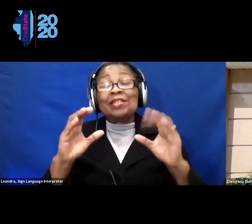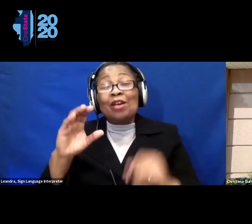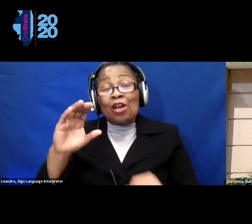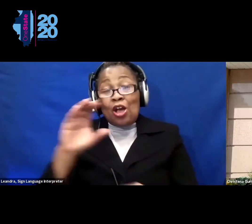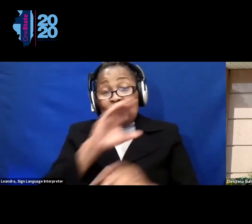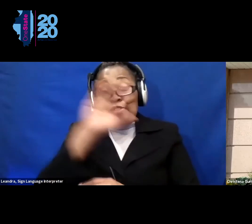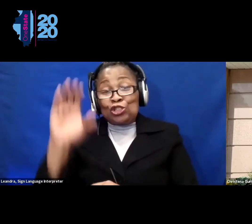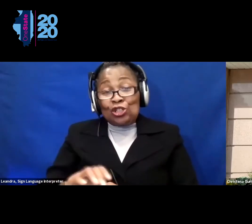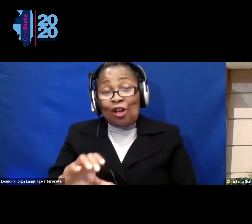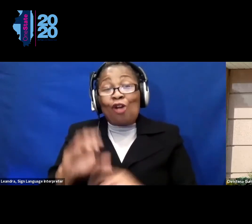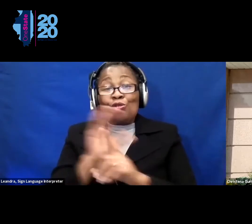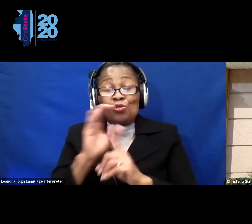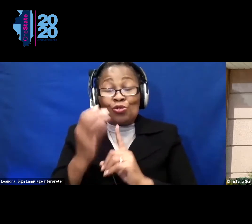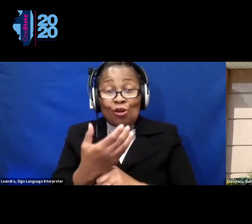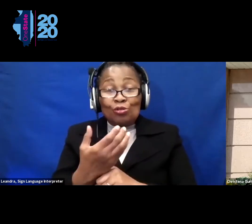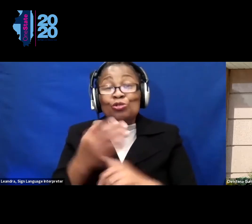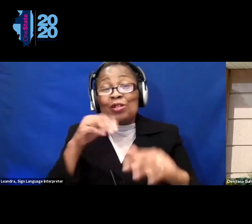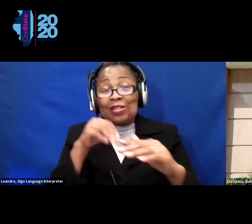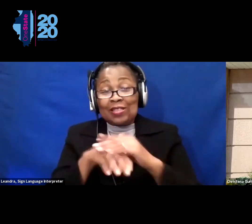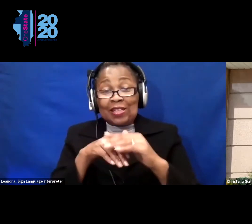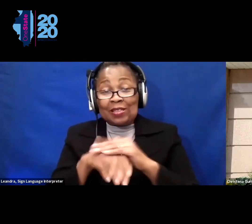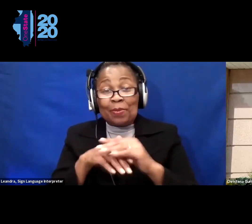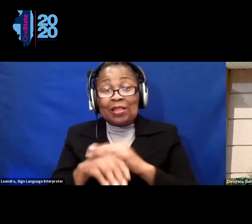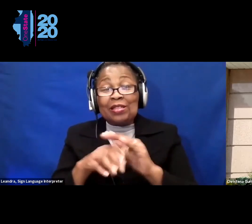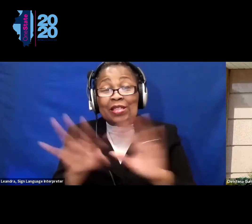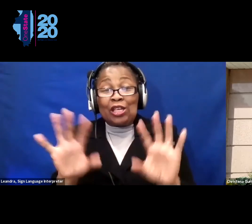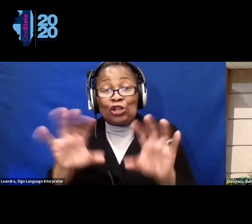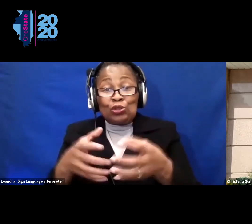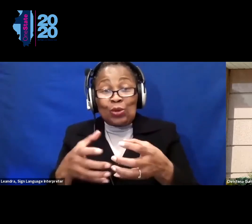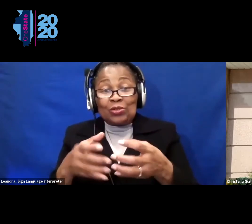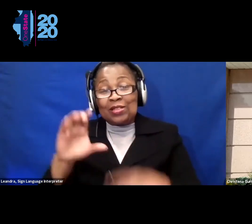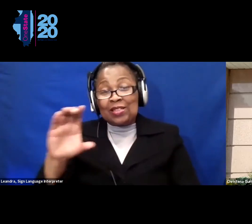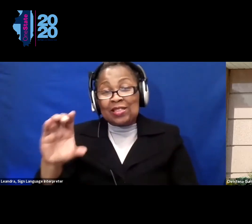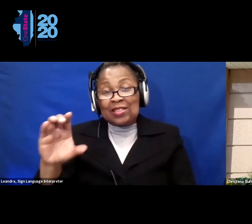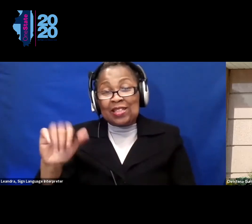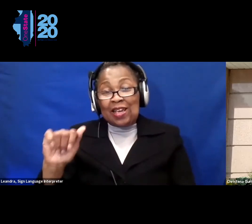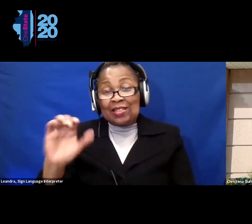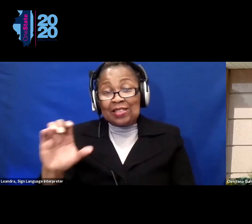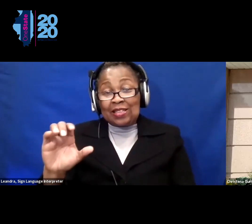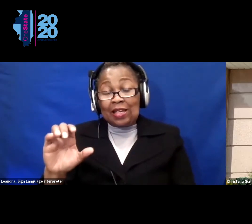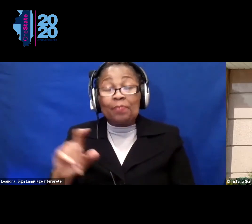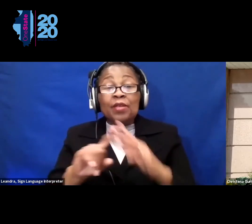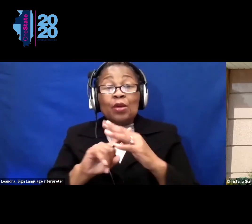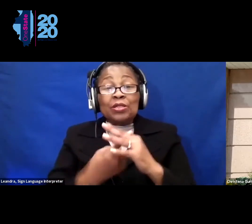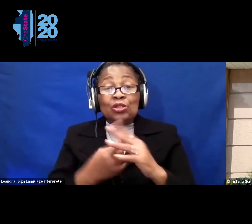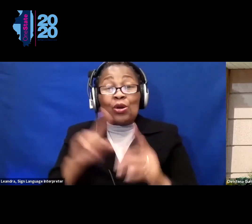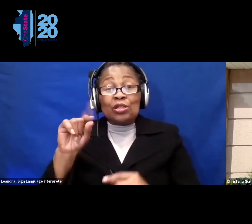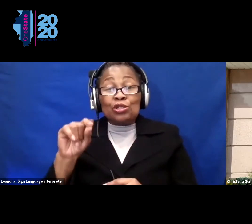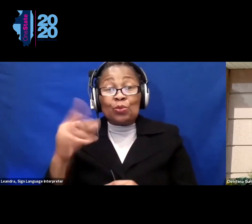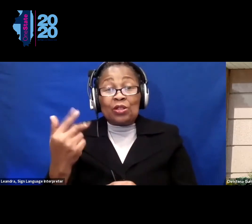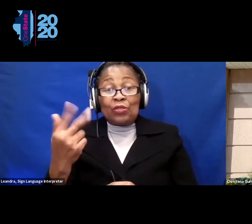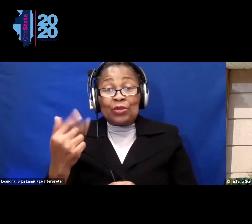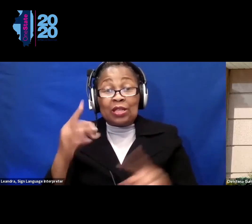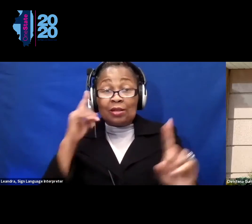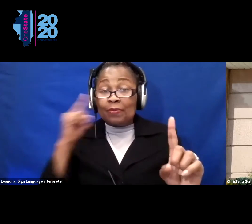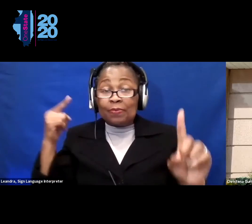Cultural Accessibility Consortium, CCAC. And CCAC was started in 2013 with a mission